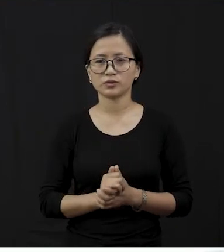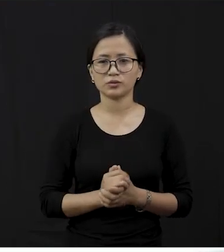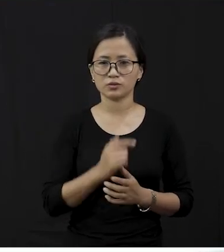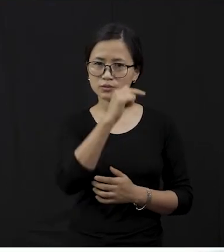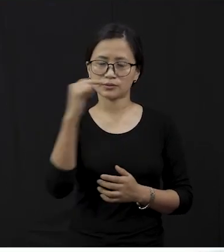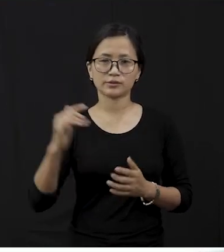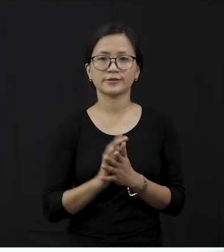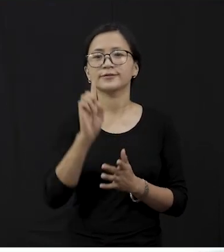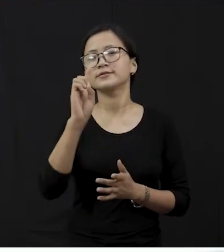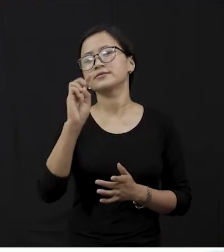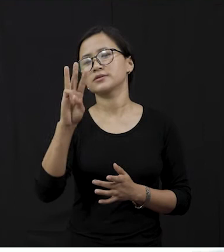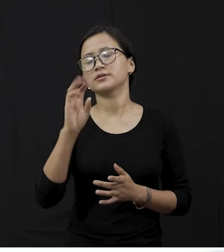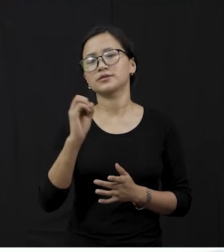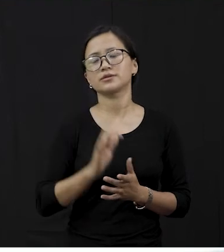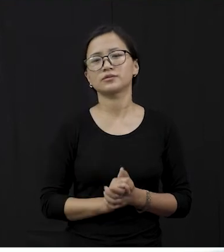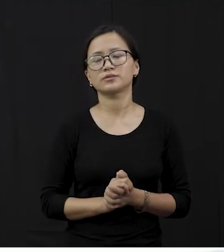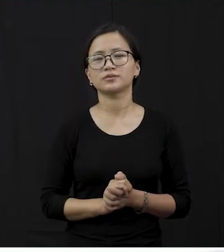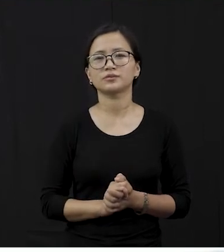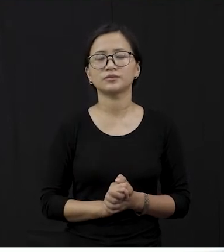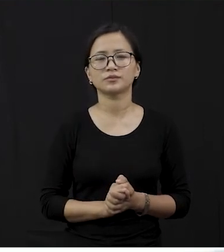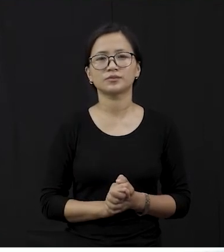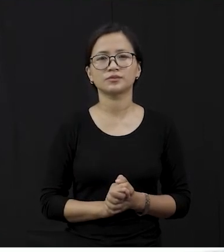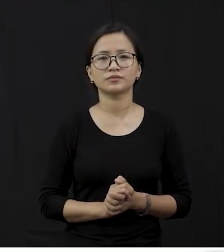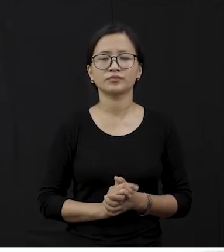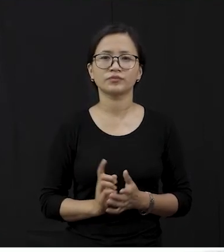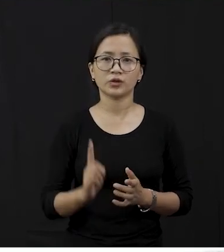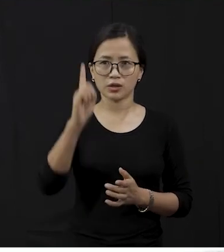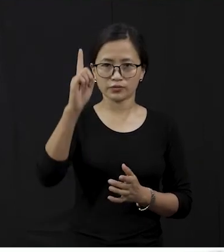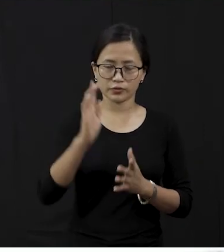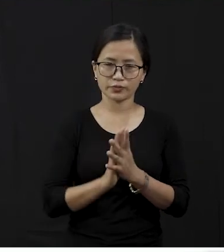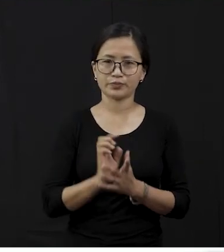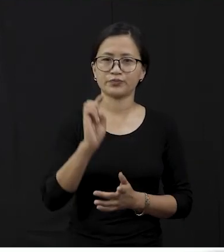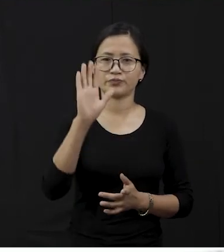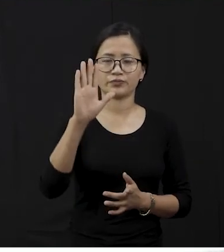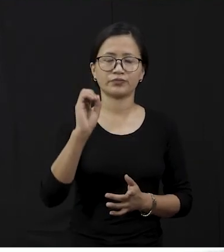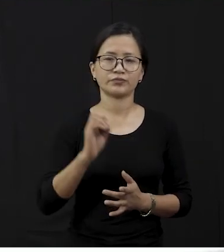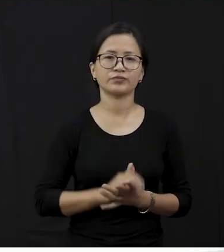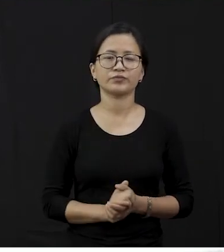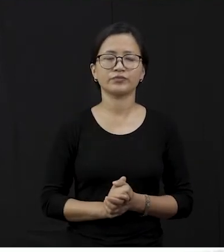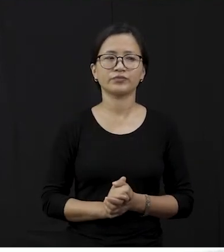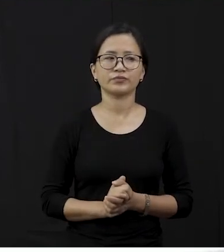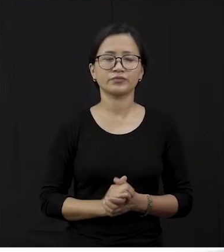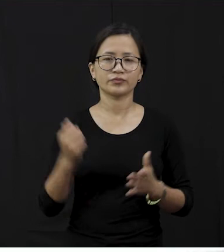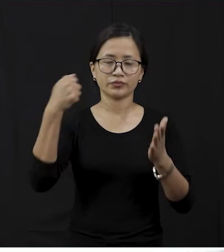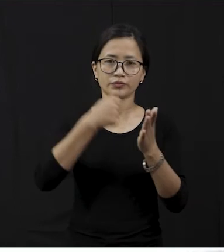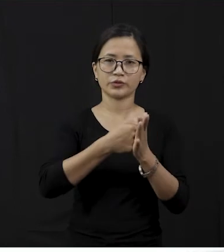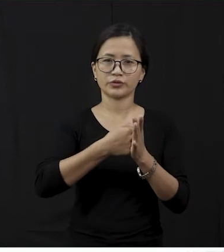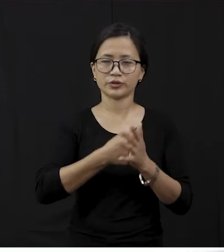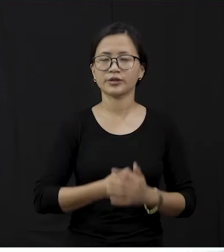subtract 30. So move 3 rows up from 50. Okay. Then we reach